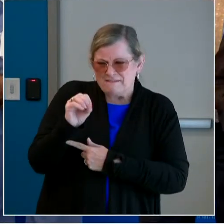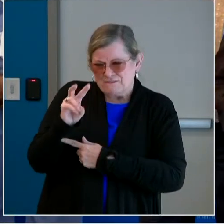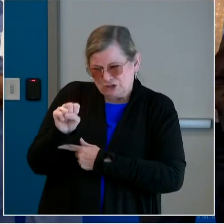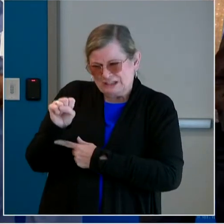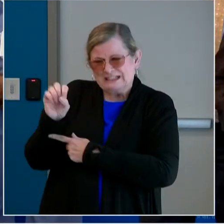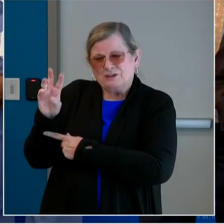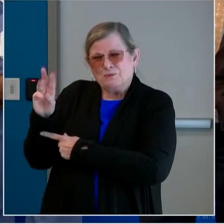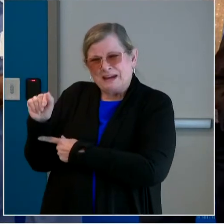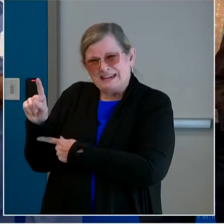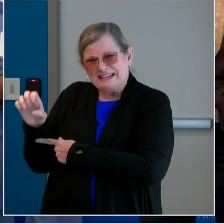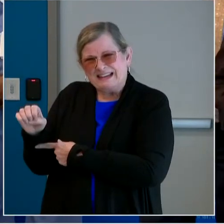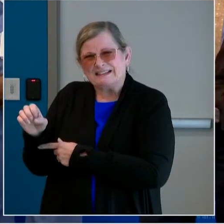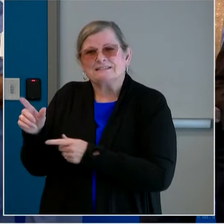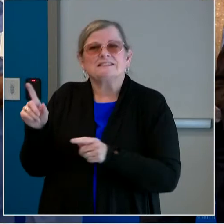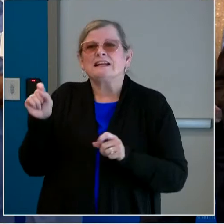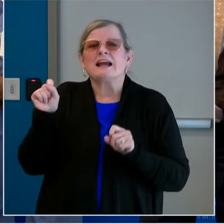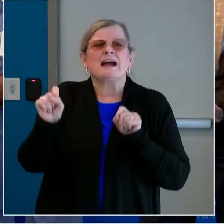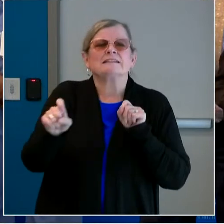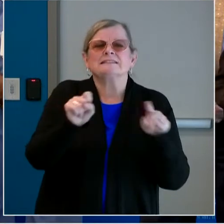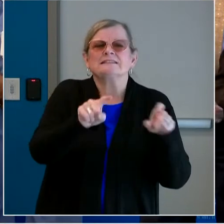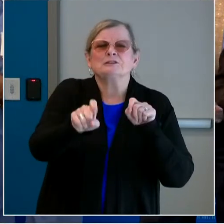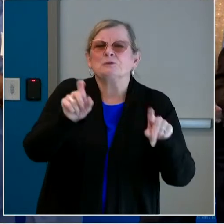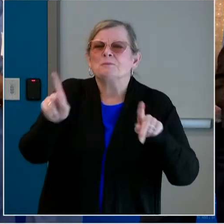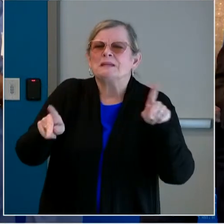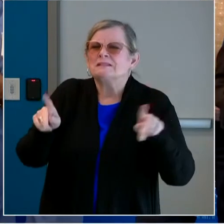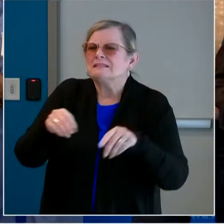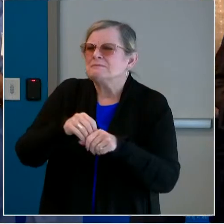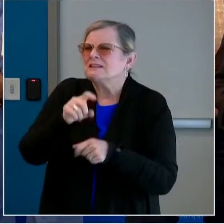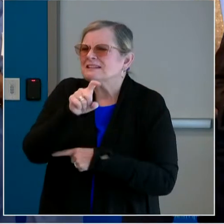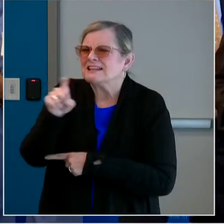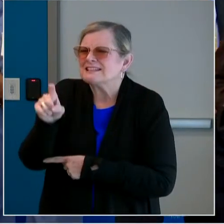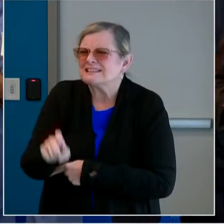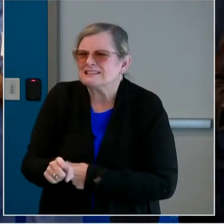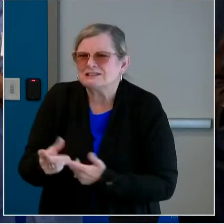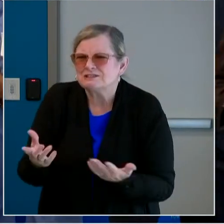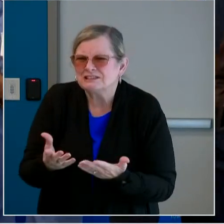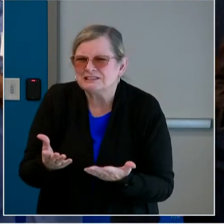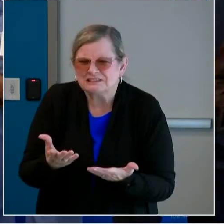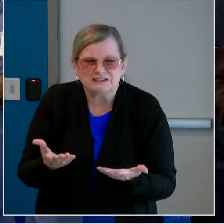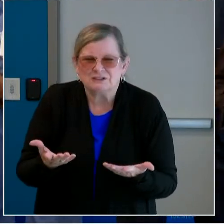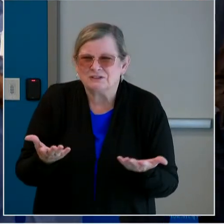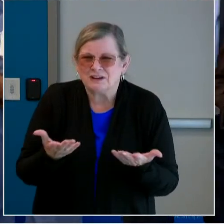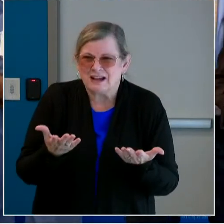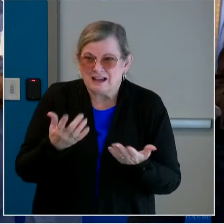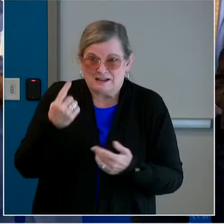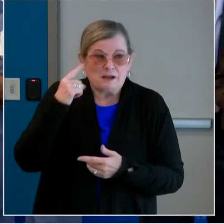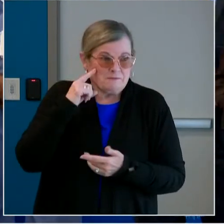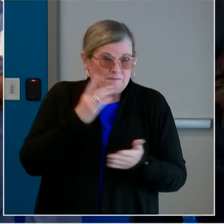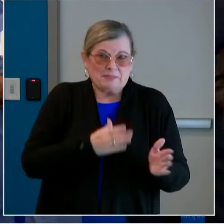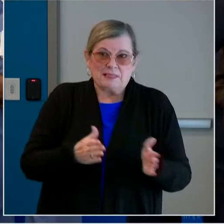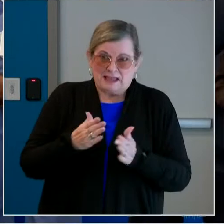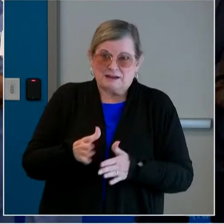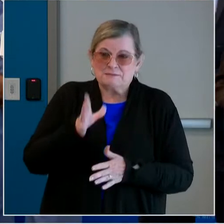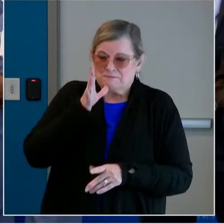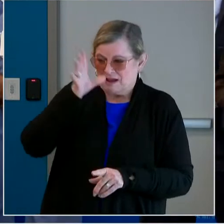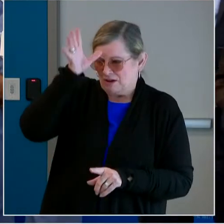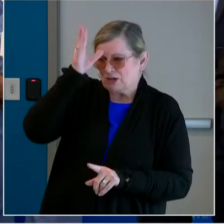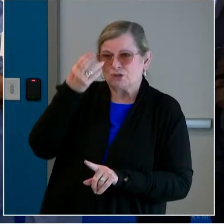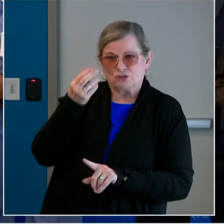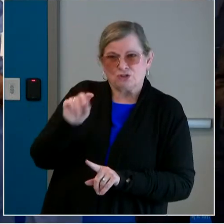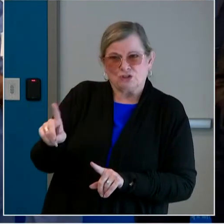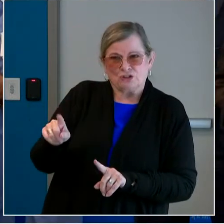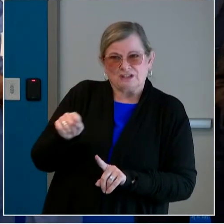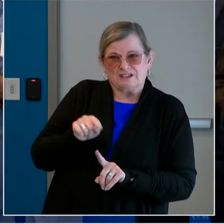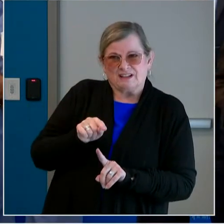of Texas. We here at Planned Parenthood are very fortunate in that steps have been taken, and we have those who are fighting very hard to